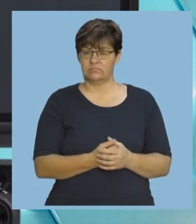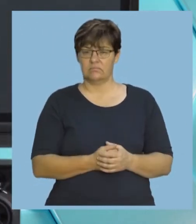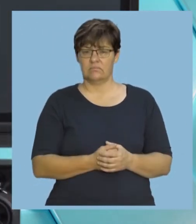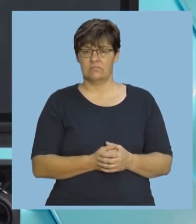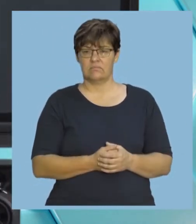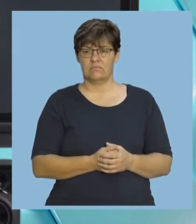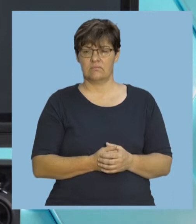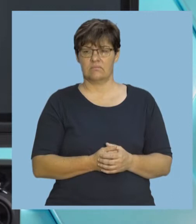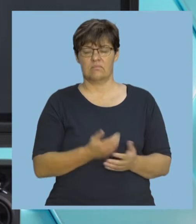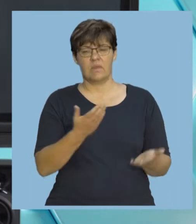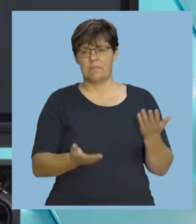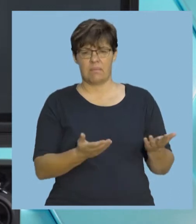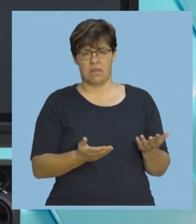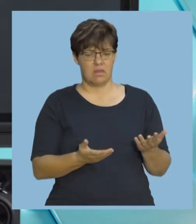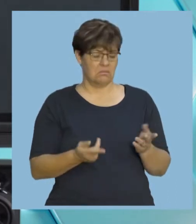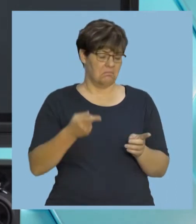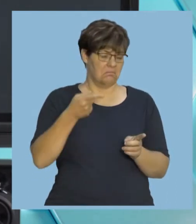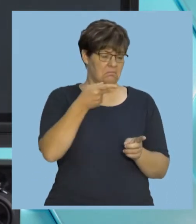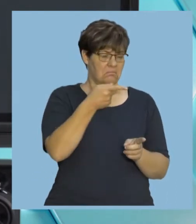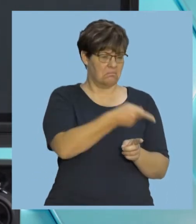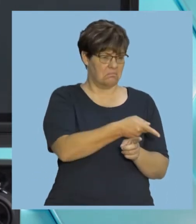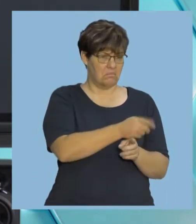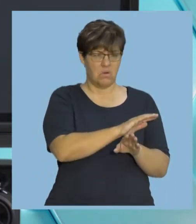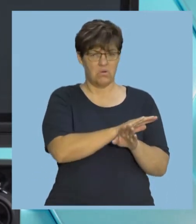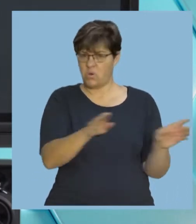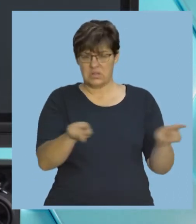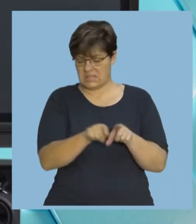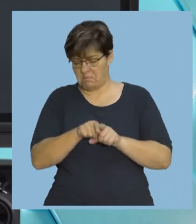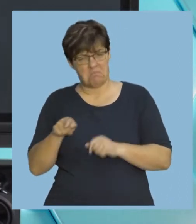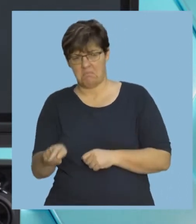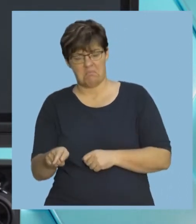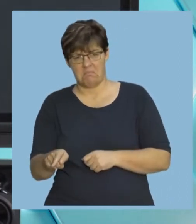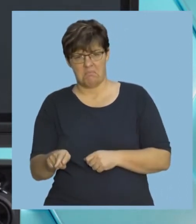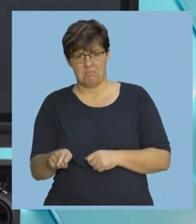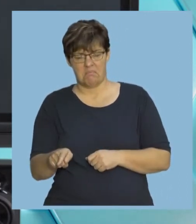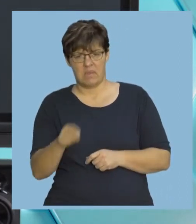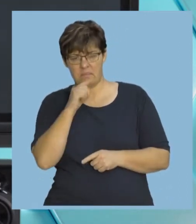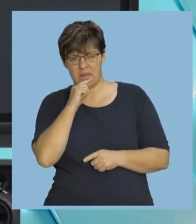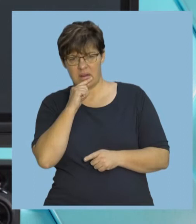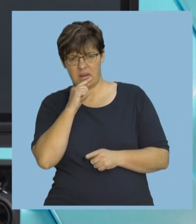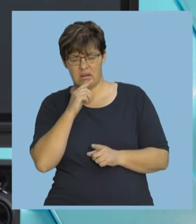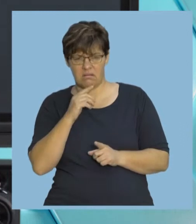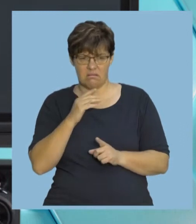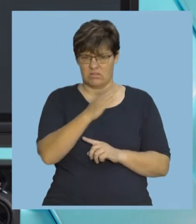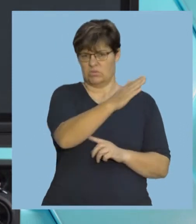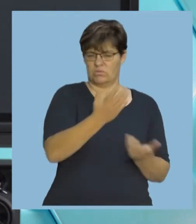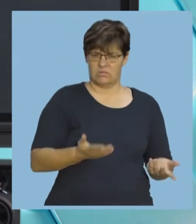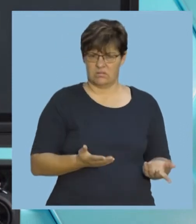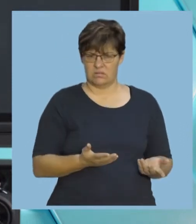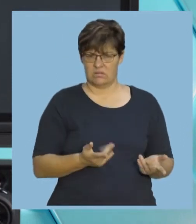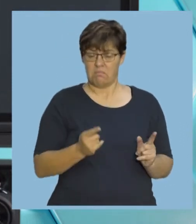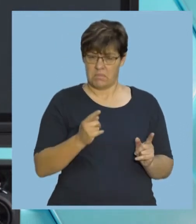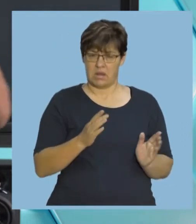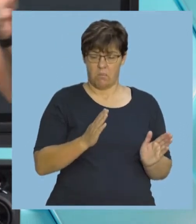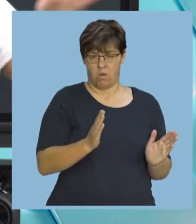But now, what if this side is not the same as that side of data? So that is skewed. So